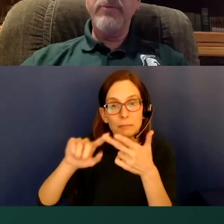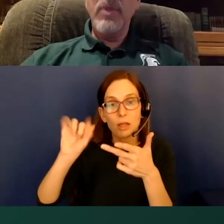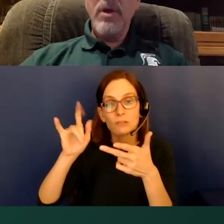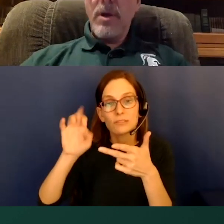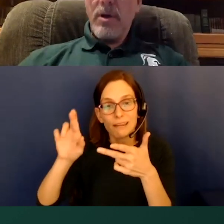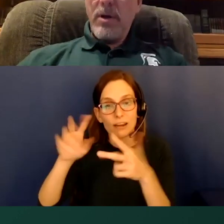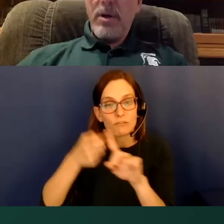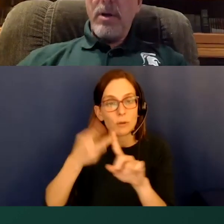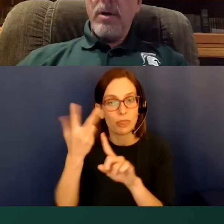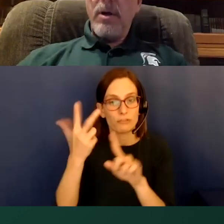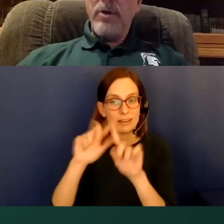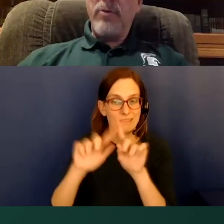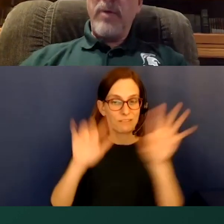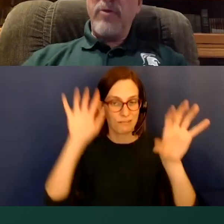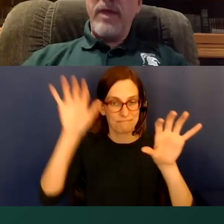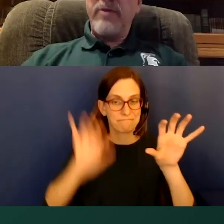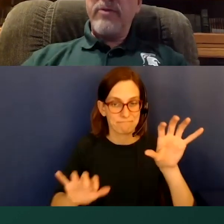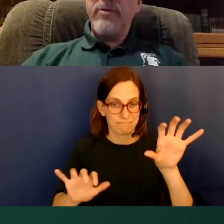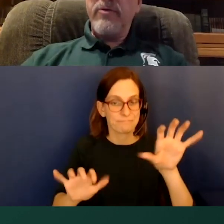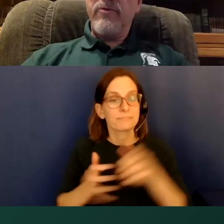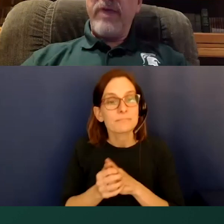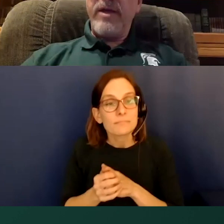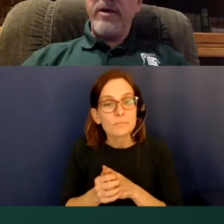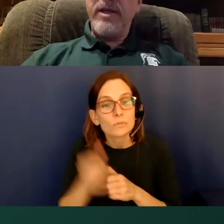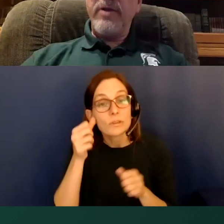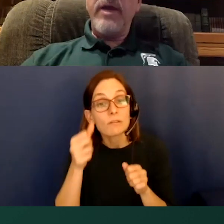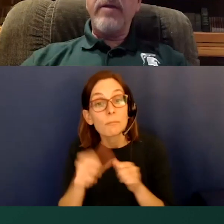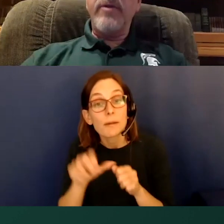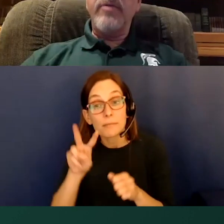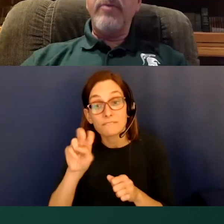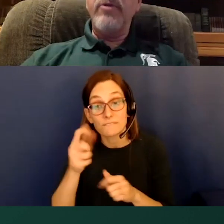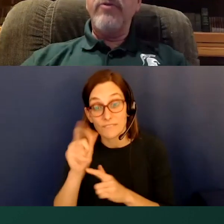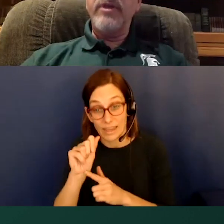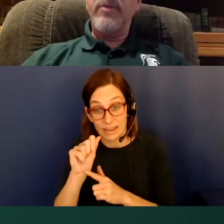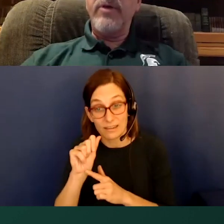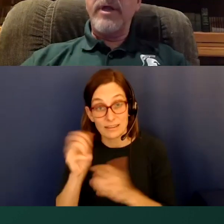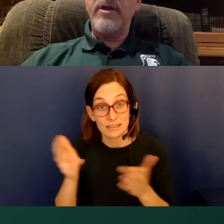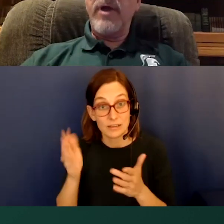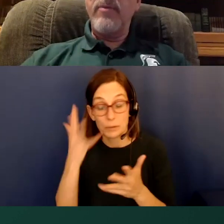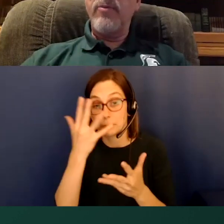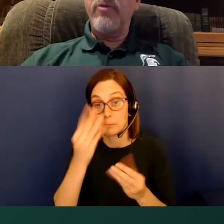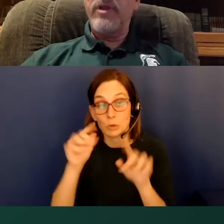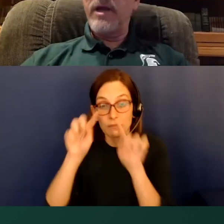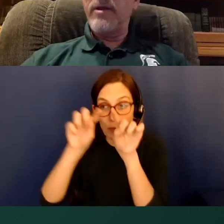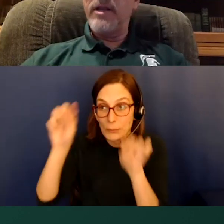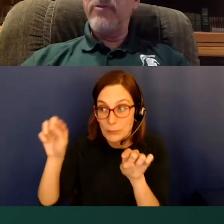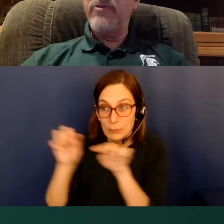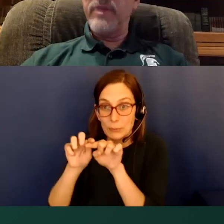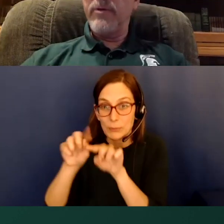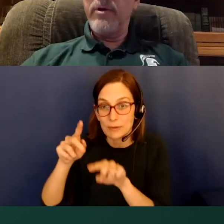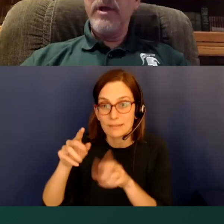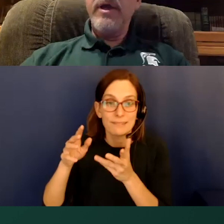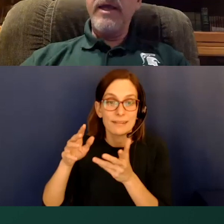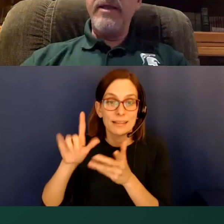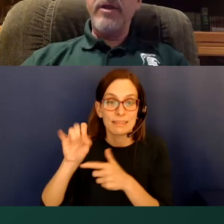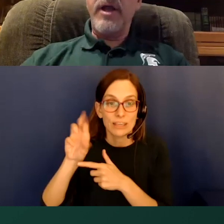constellations. You remember that Vega here has this beautiful little parallelogram, which is the constellation of